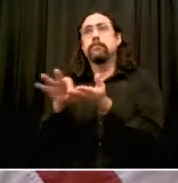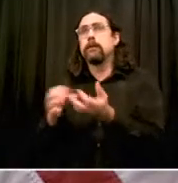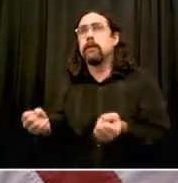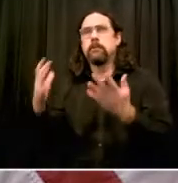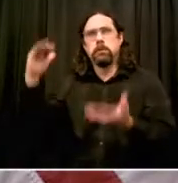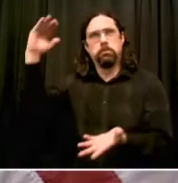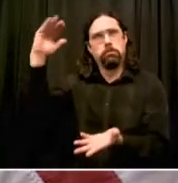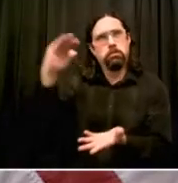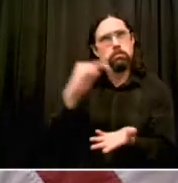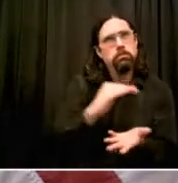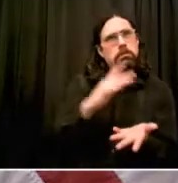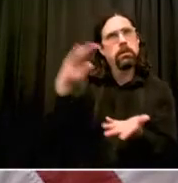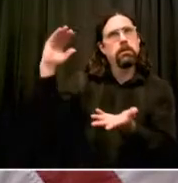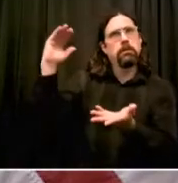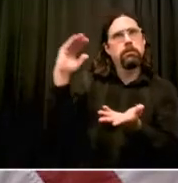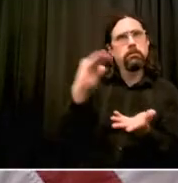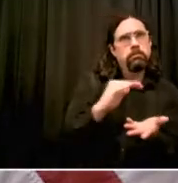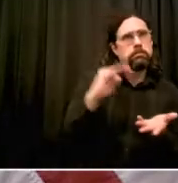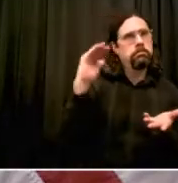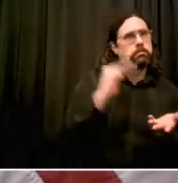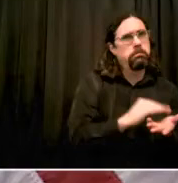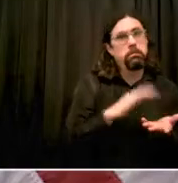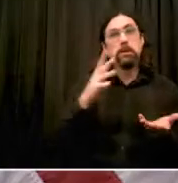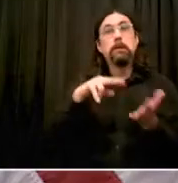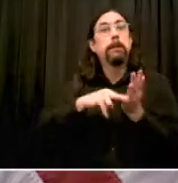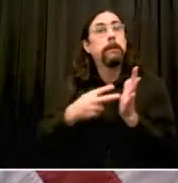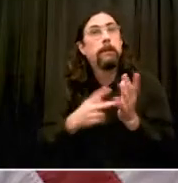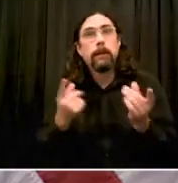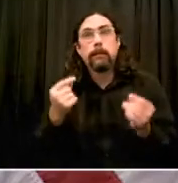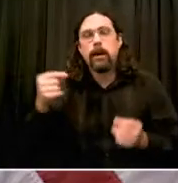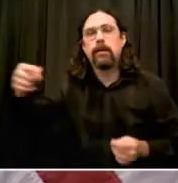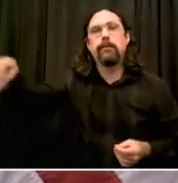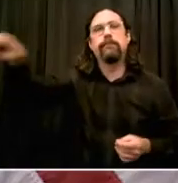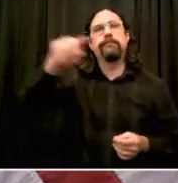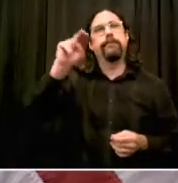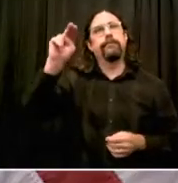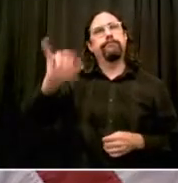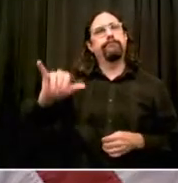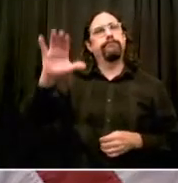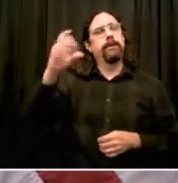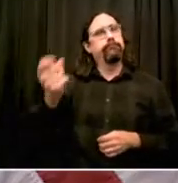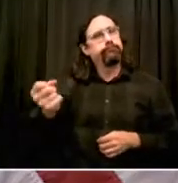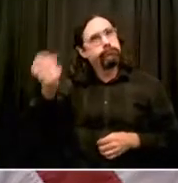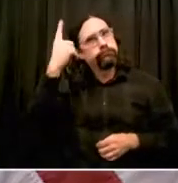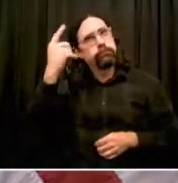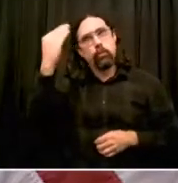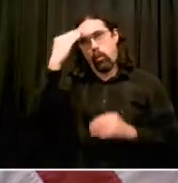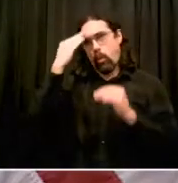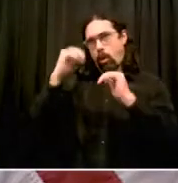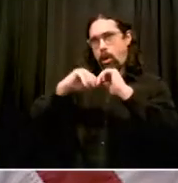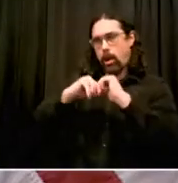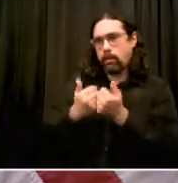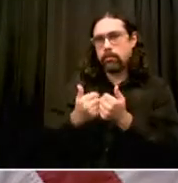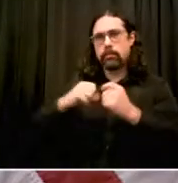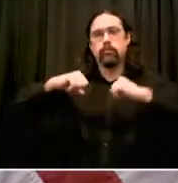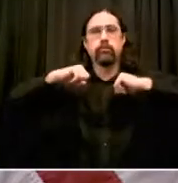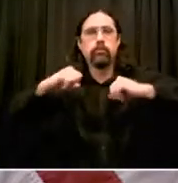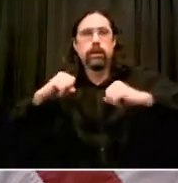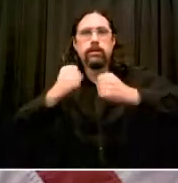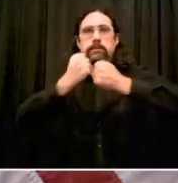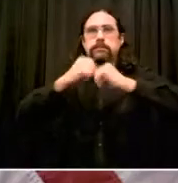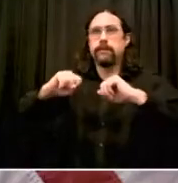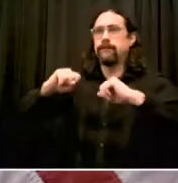it. People reinforce with each other the importance of wearing those face coverings. People reinforce with each other social